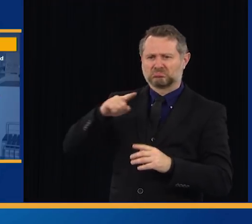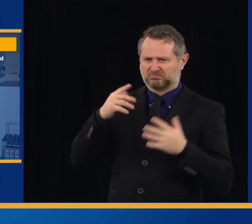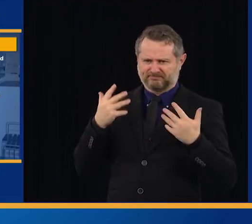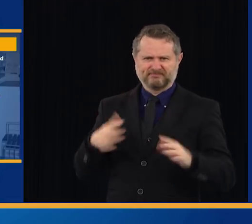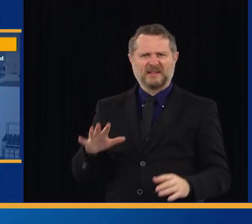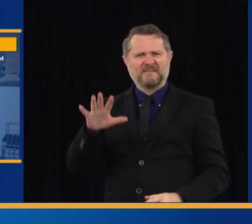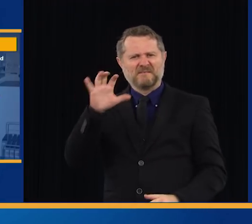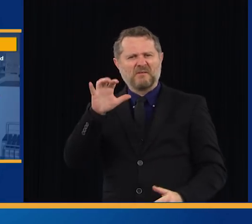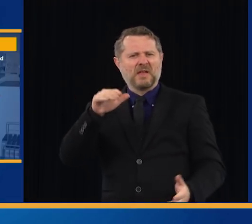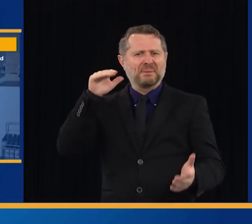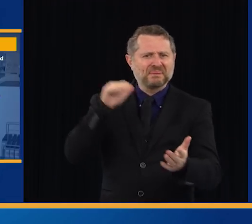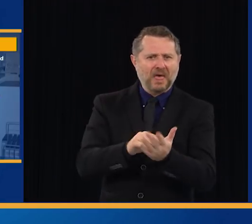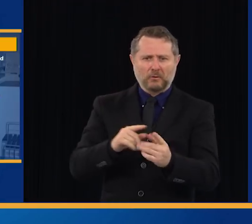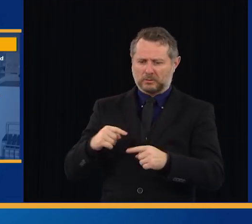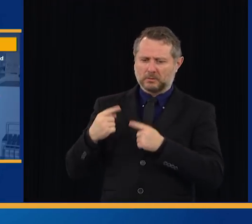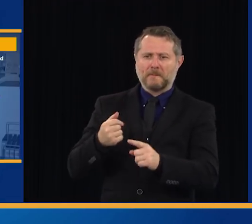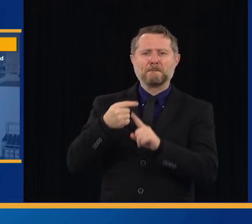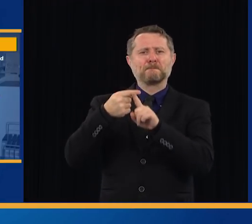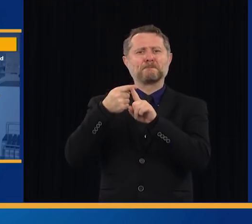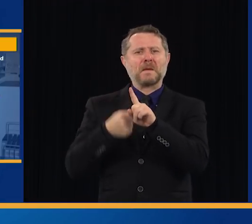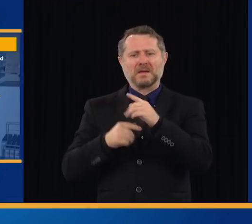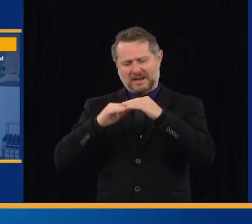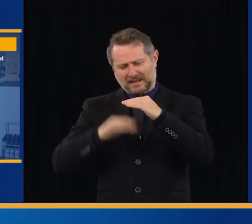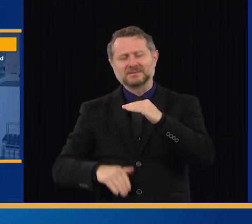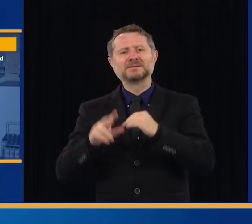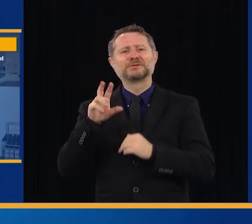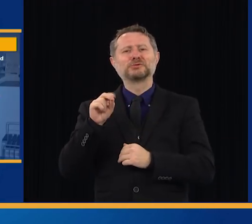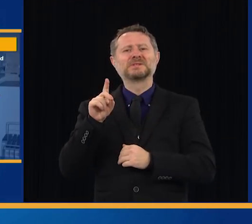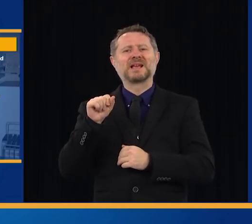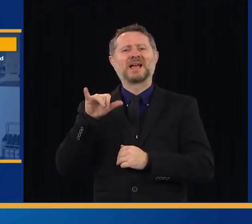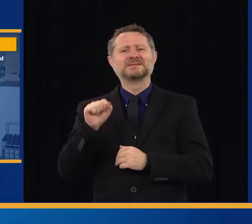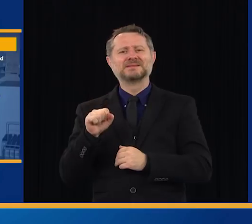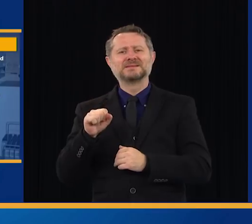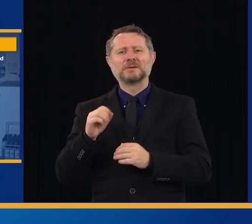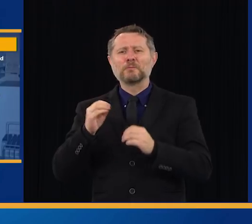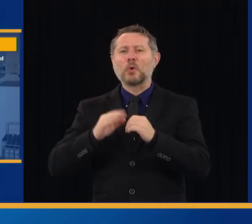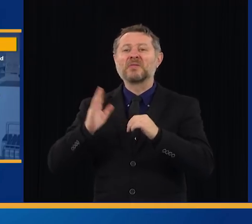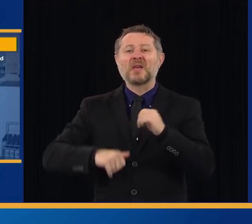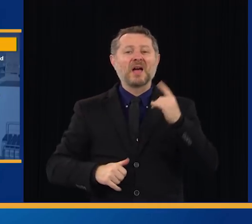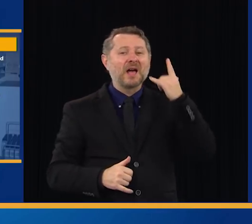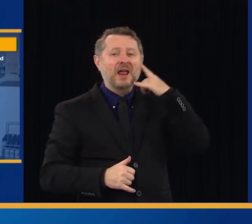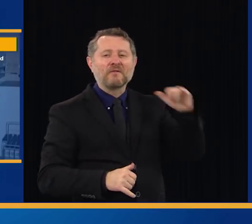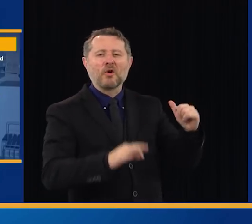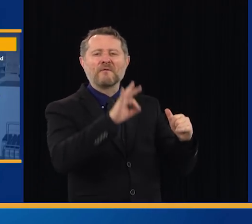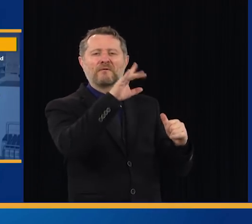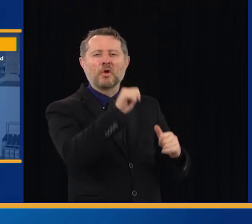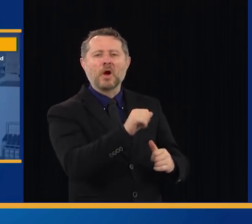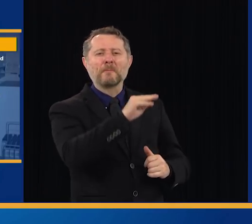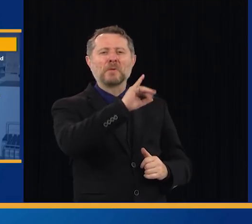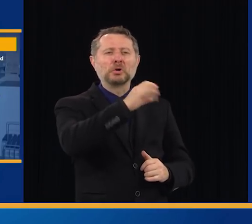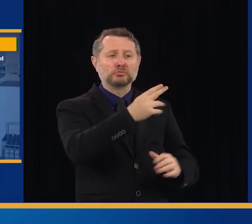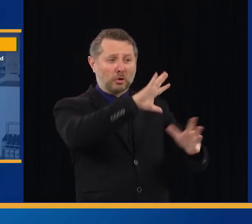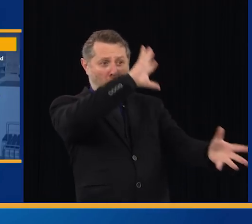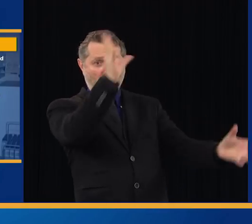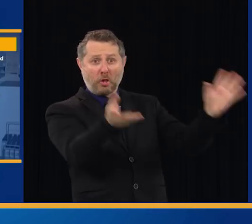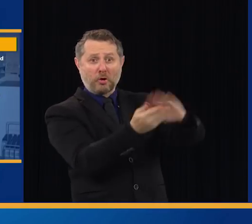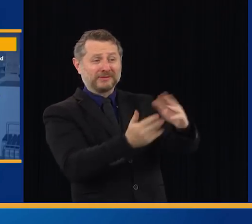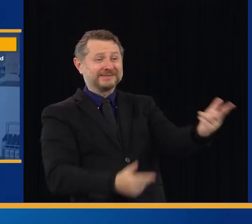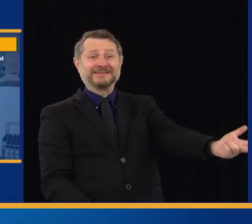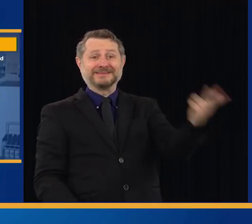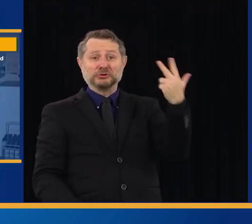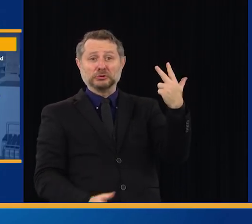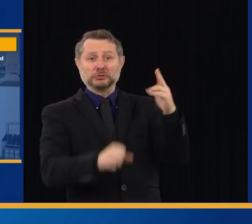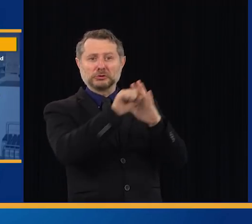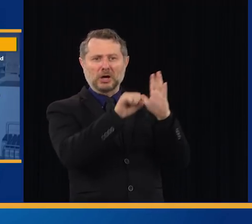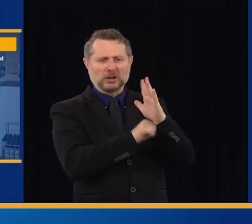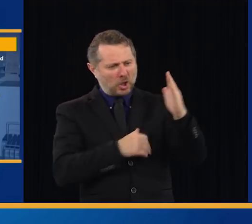500,000 tests in 30 days. That's more than California, Florida, and Michigan combined. And this